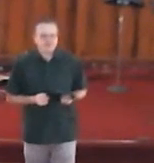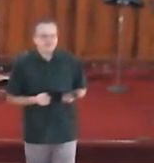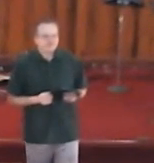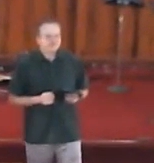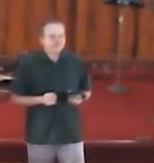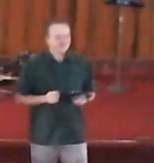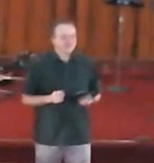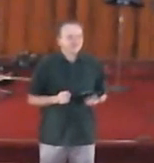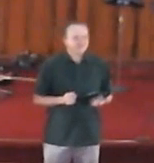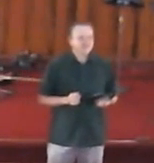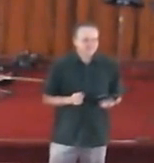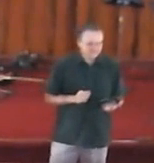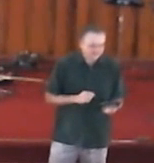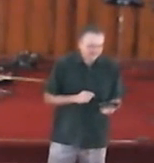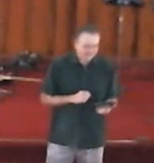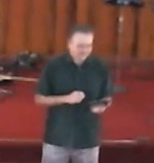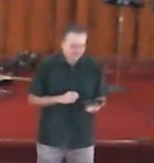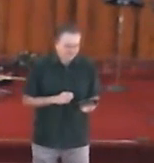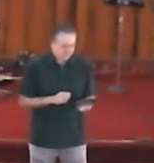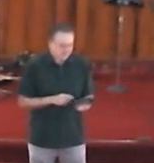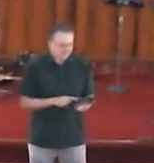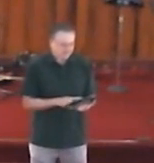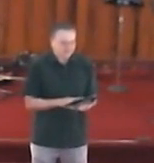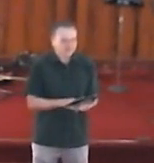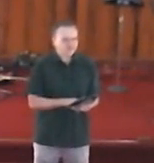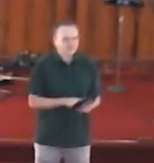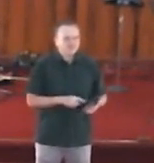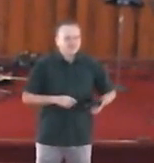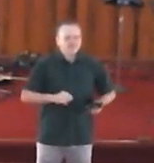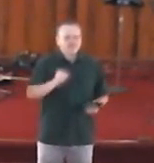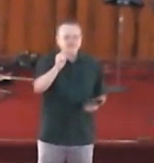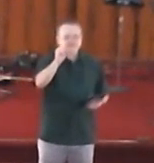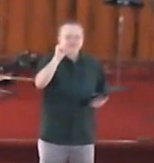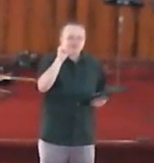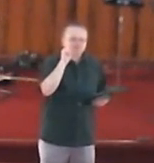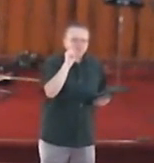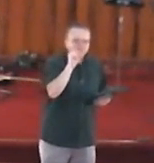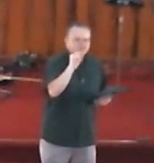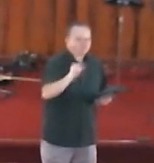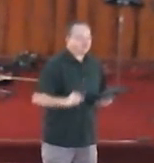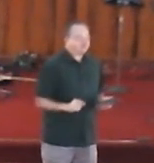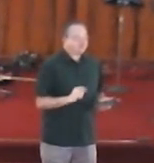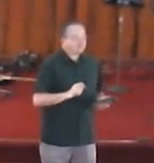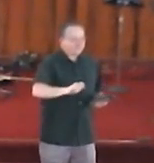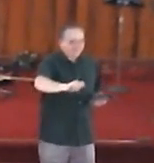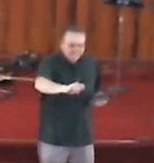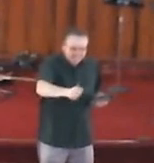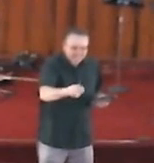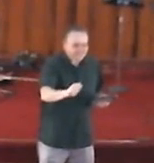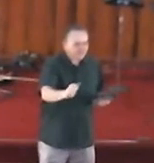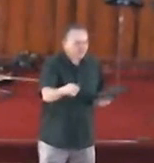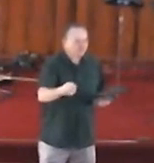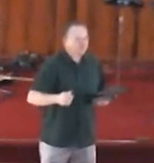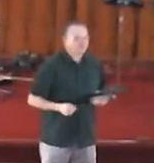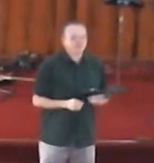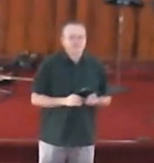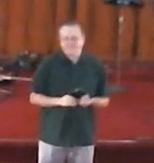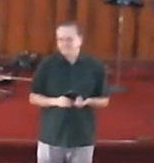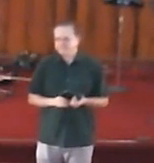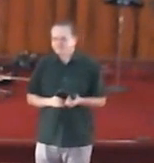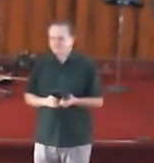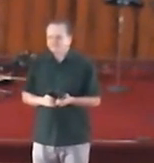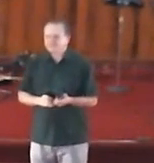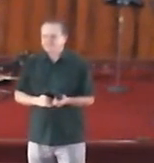Herbert Jackson, and the people who received him in that country gave him a car. Le dijeron que tiene un pequeño problemita y es el arrancador no